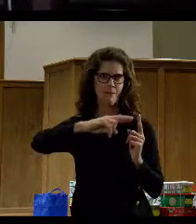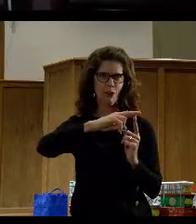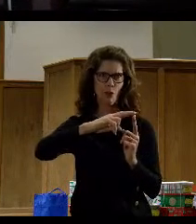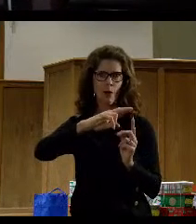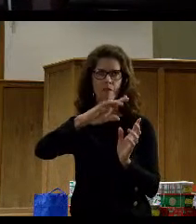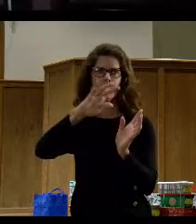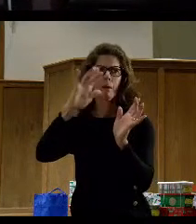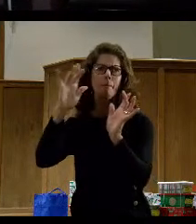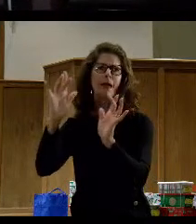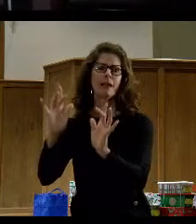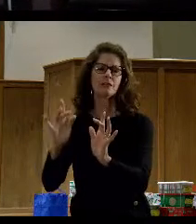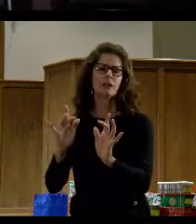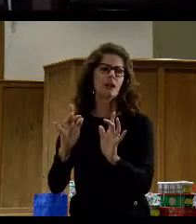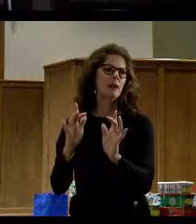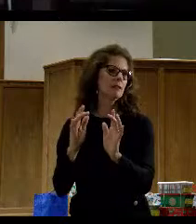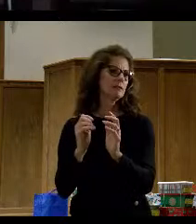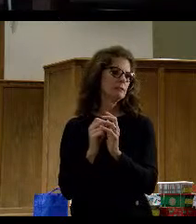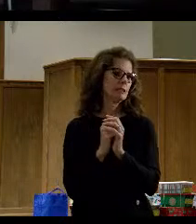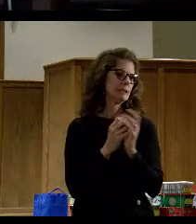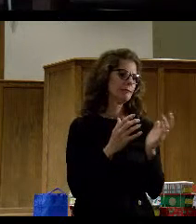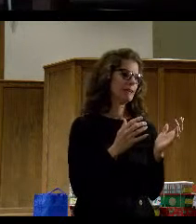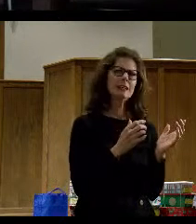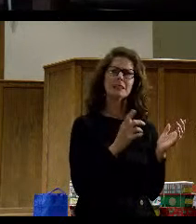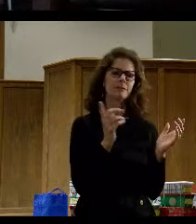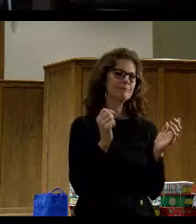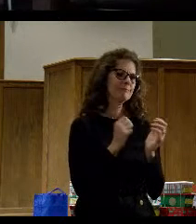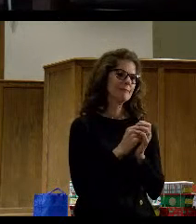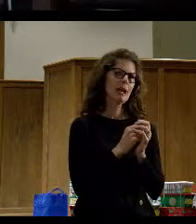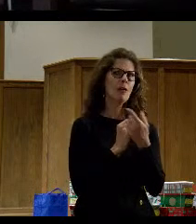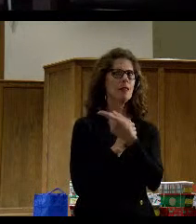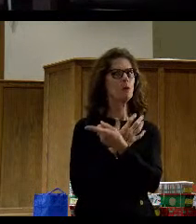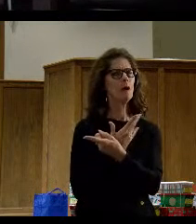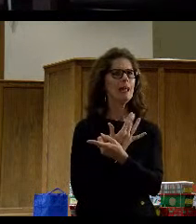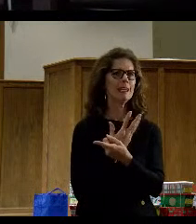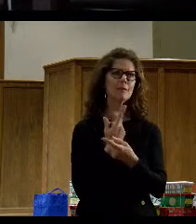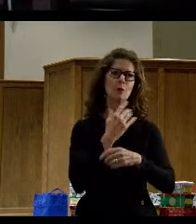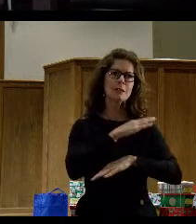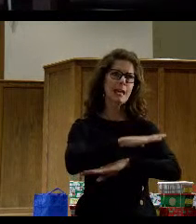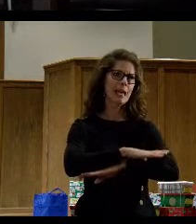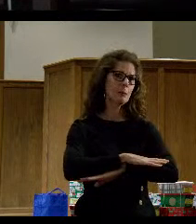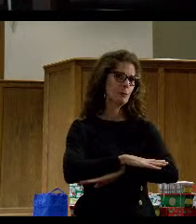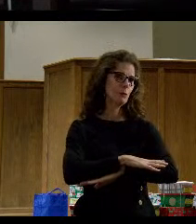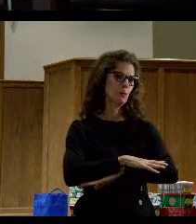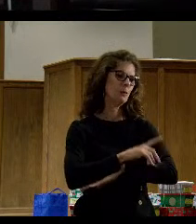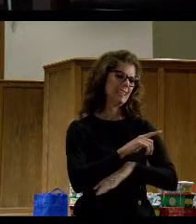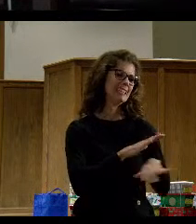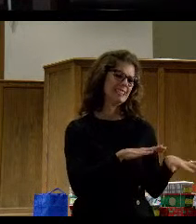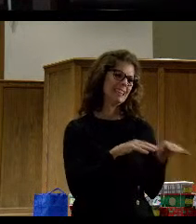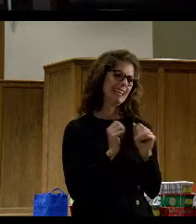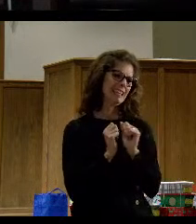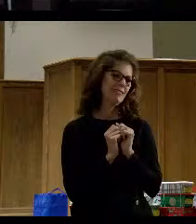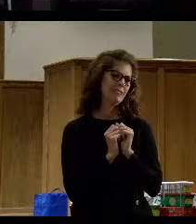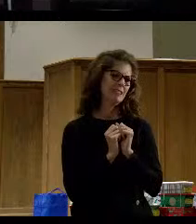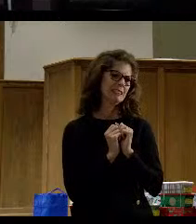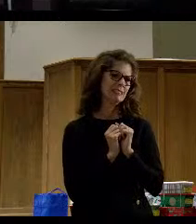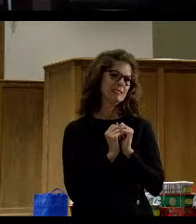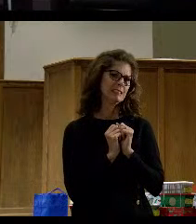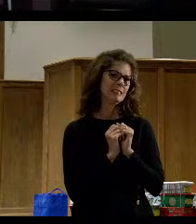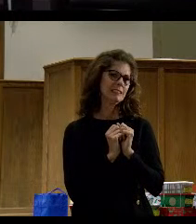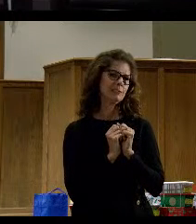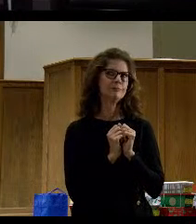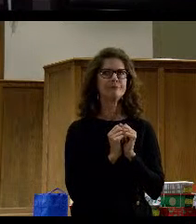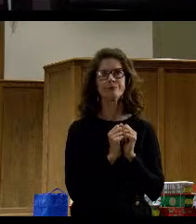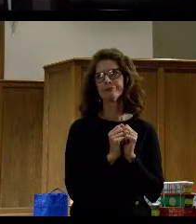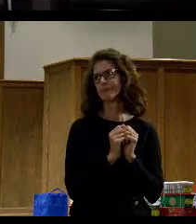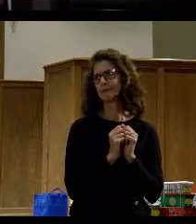okay, these people are waiting for a table. We need to get up and leave so that they can have a table. You know, you can decide who's right,